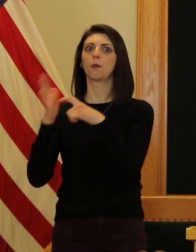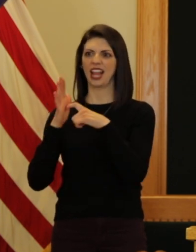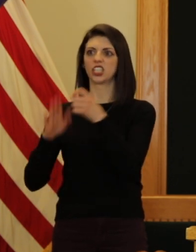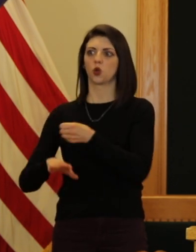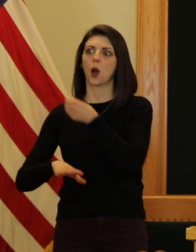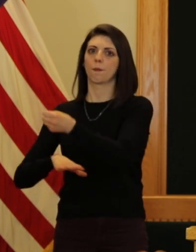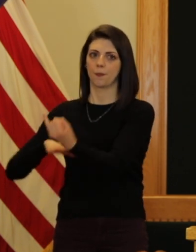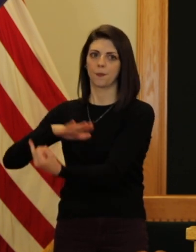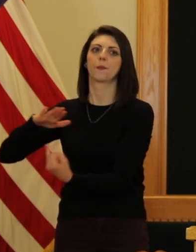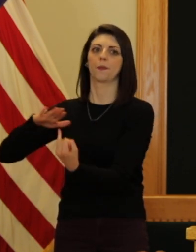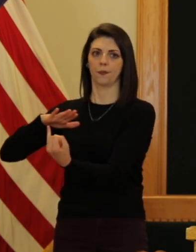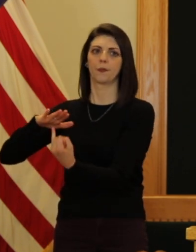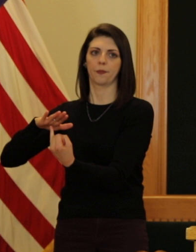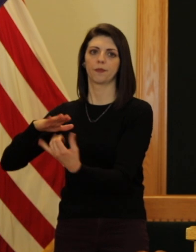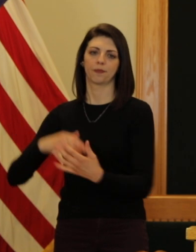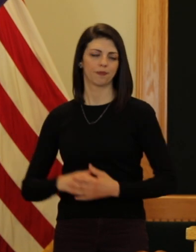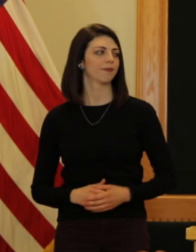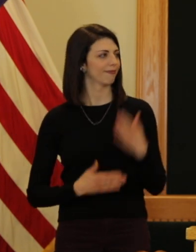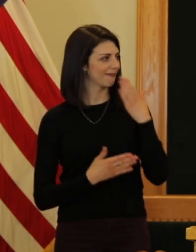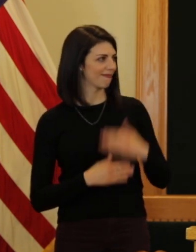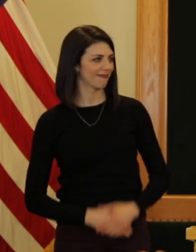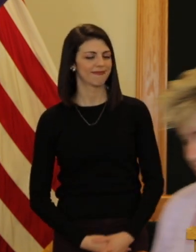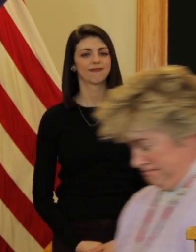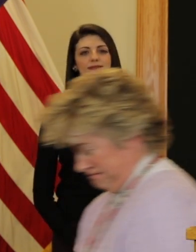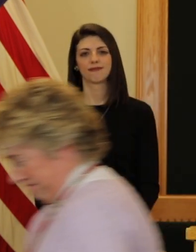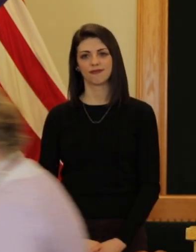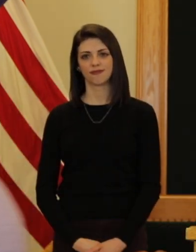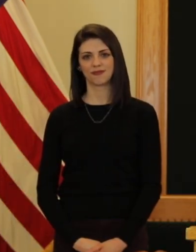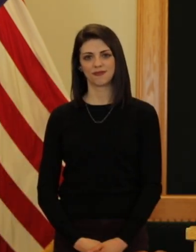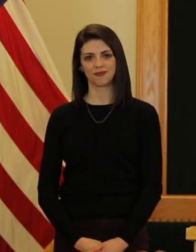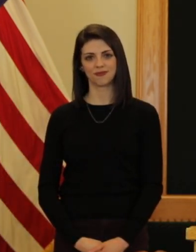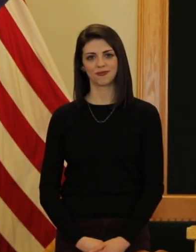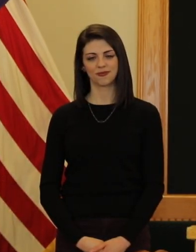mandatory isolation or quarantine. Thank you.